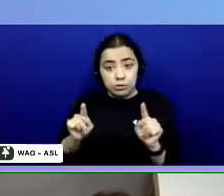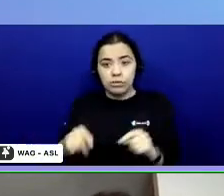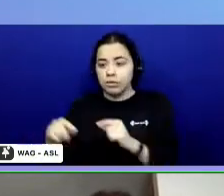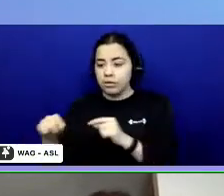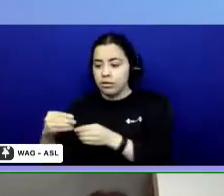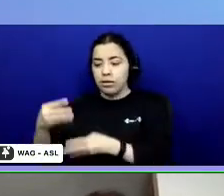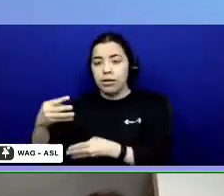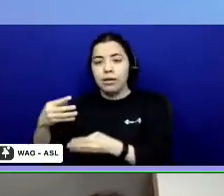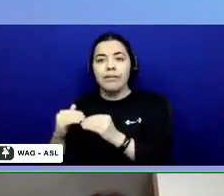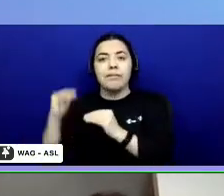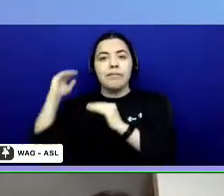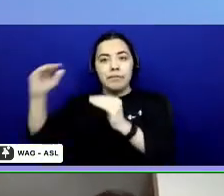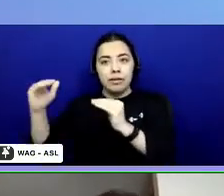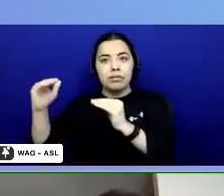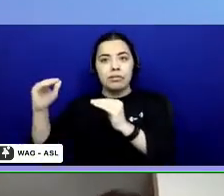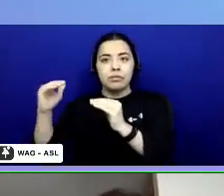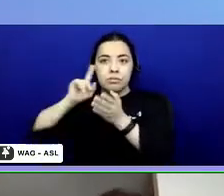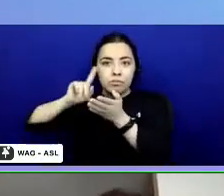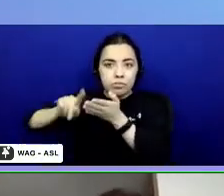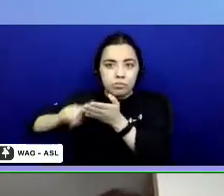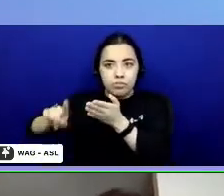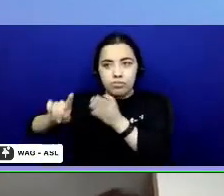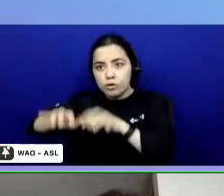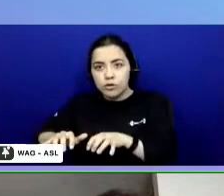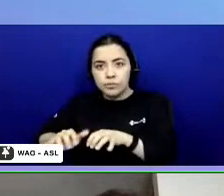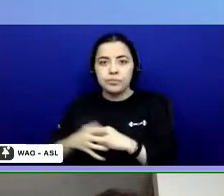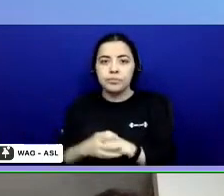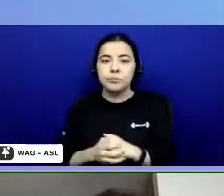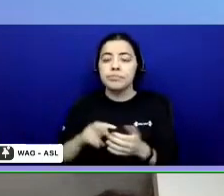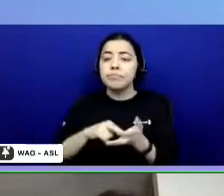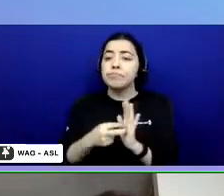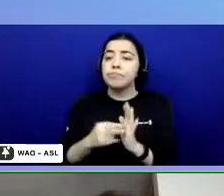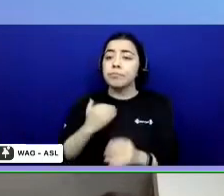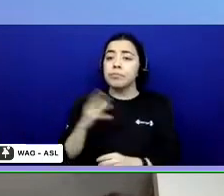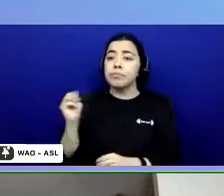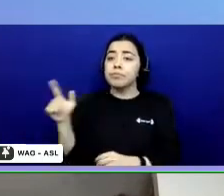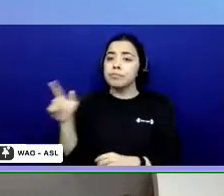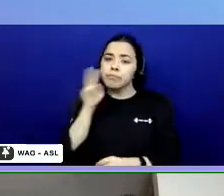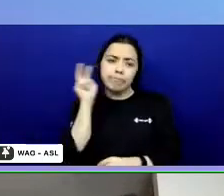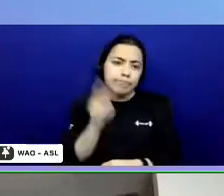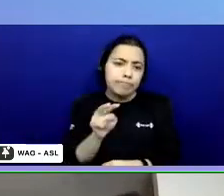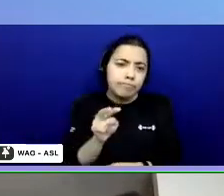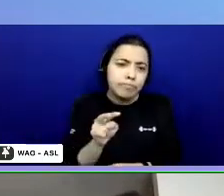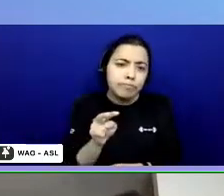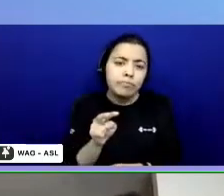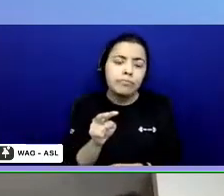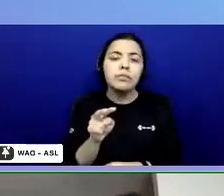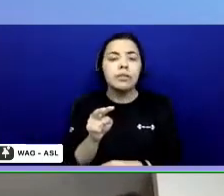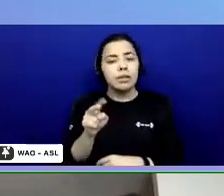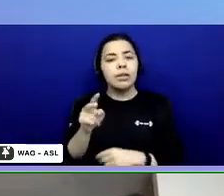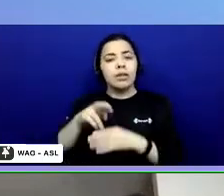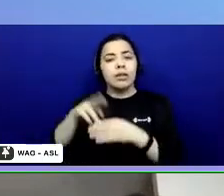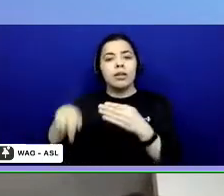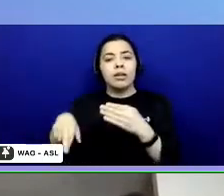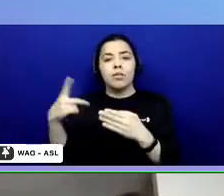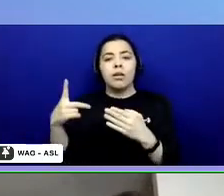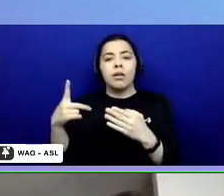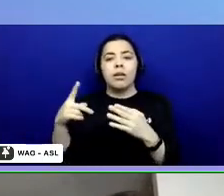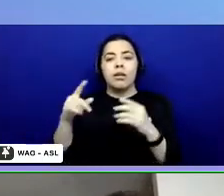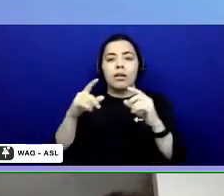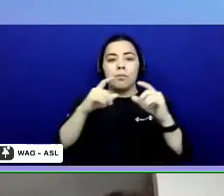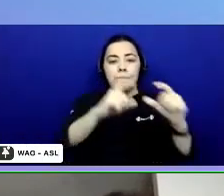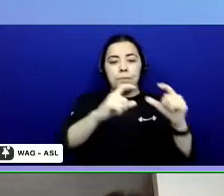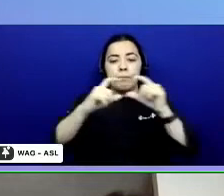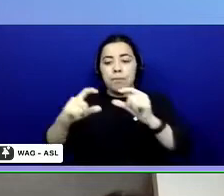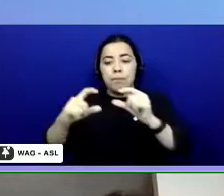search setting. And so our machine learning would look at this web page and output a bounding box around every single